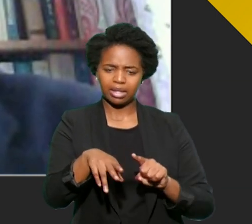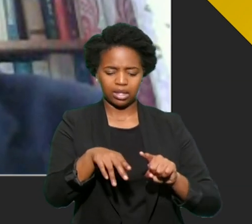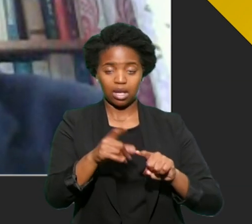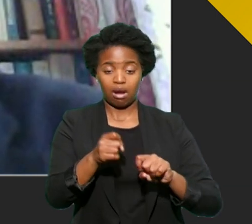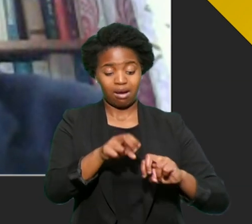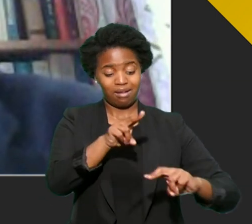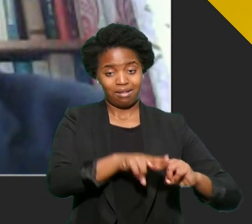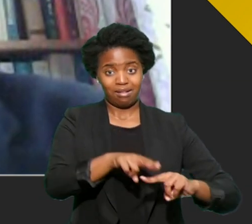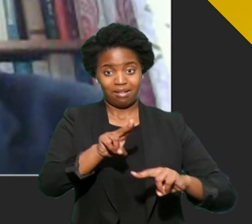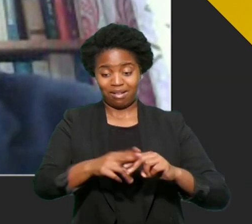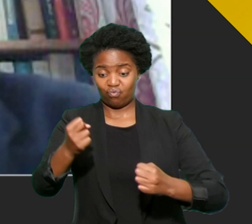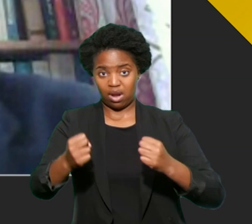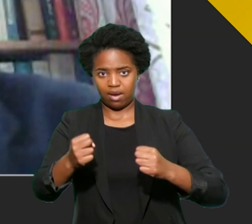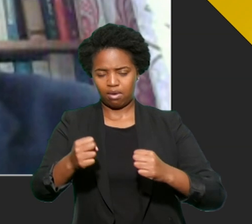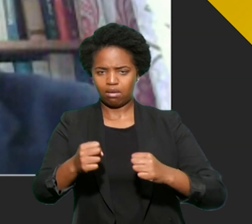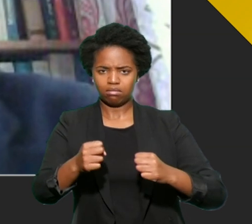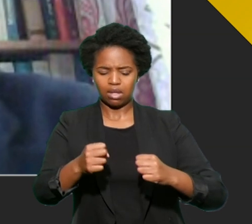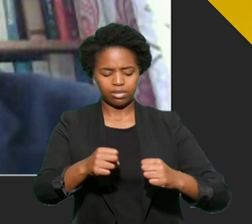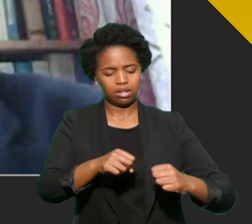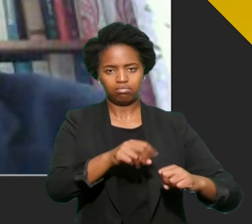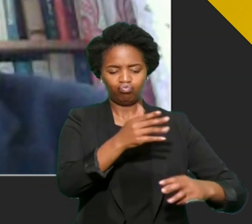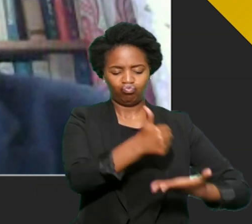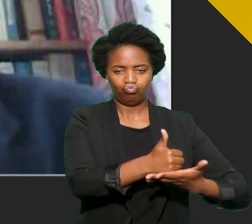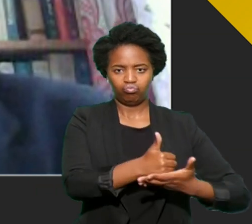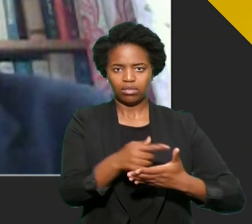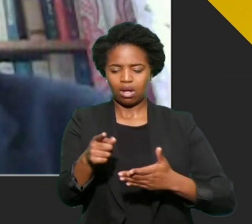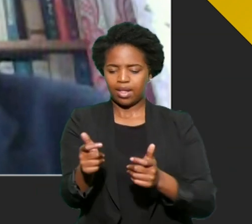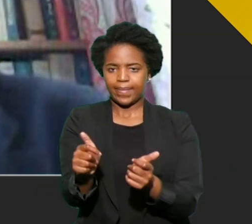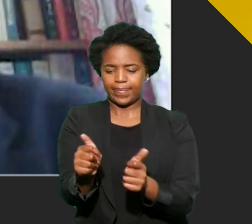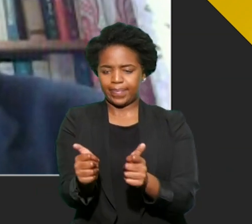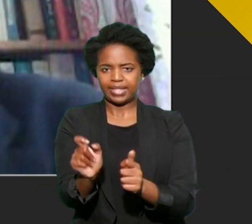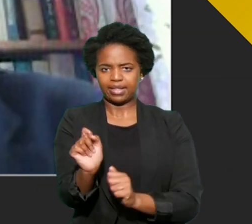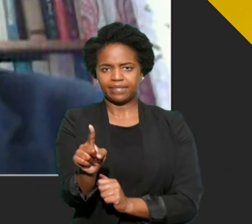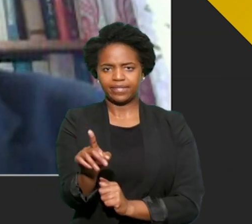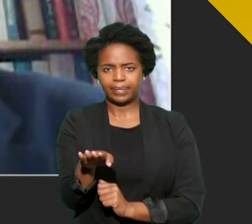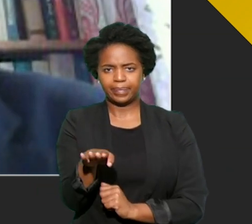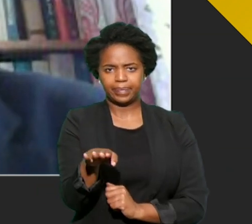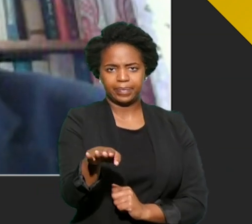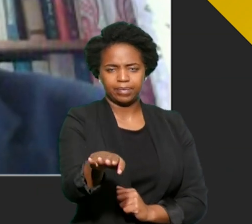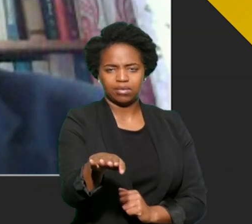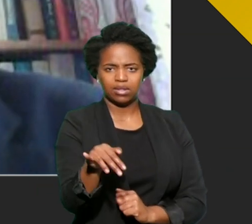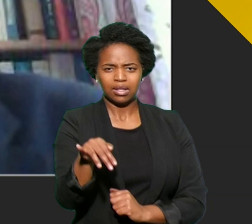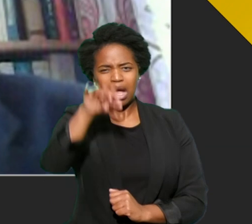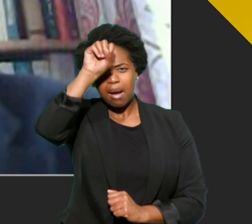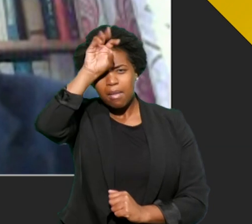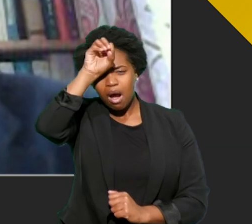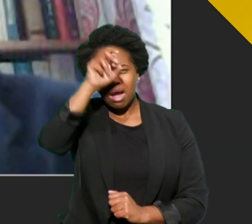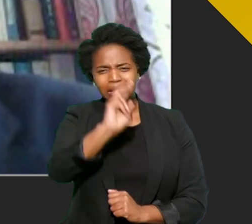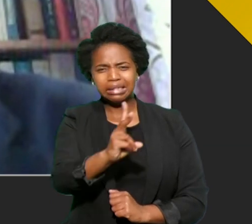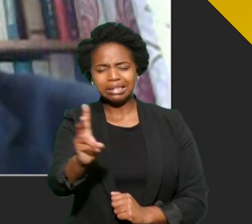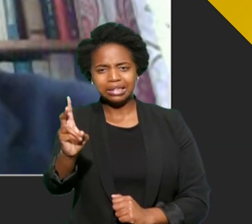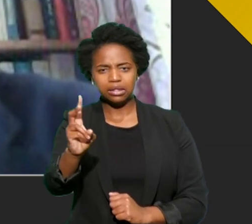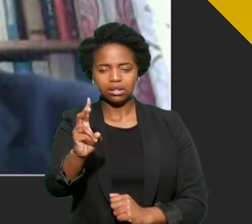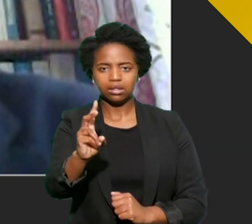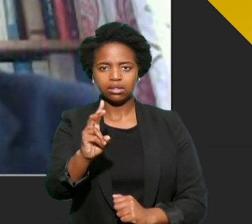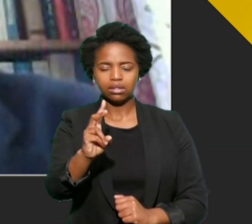been seen in on the ground as yet. And in addition to that, it